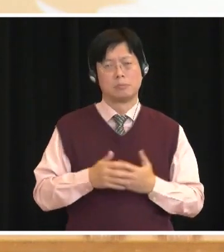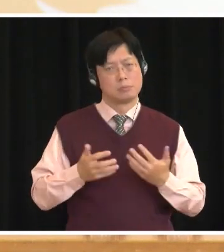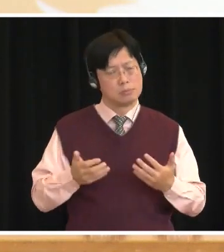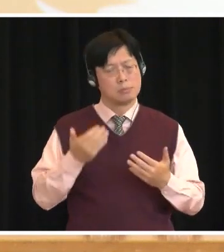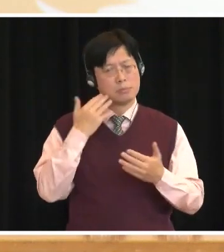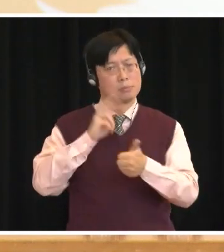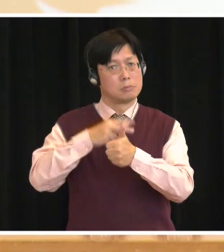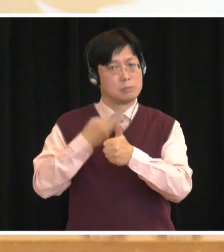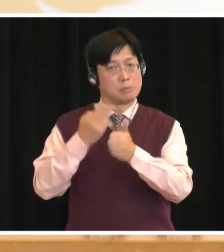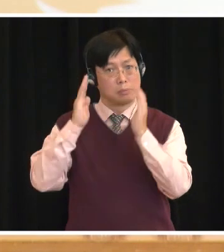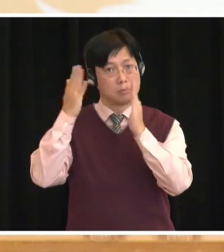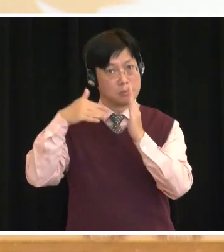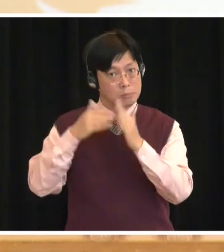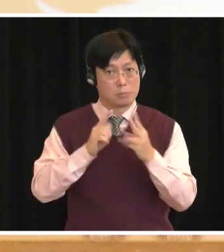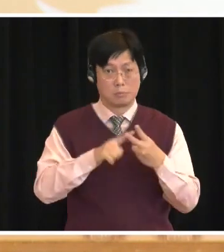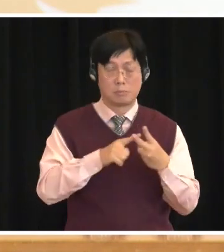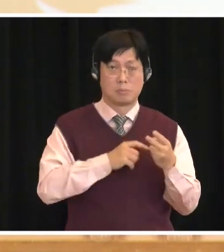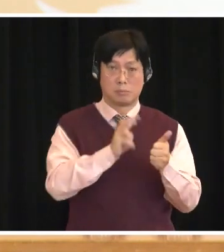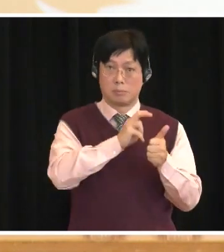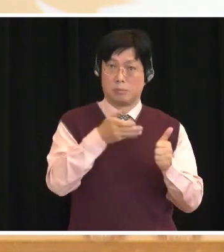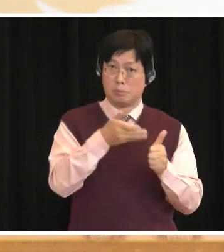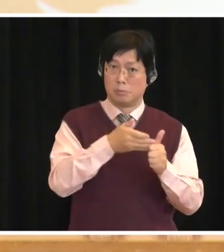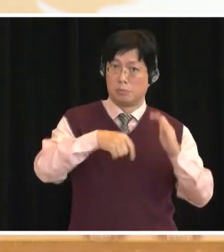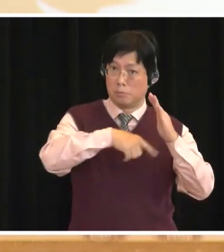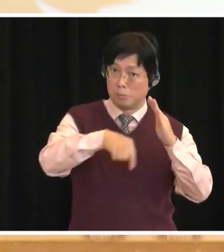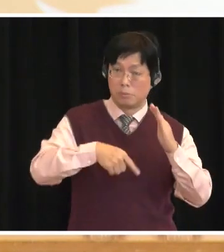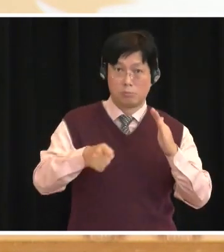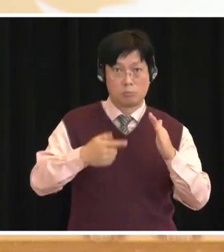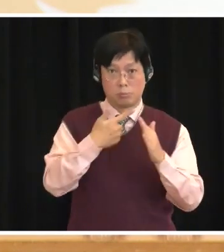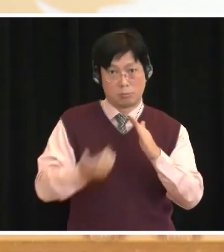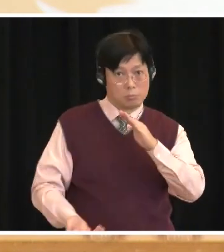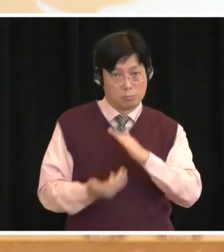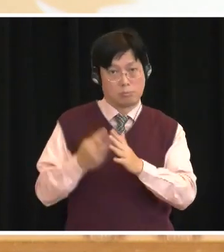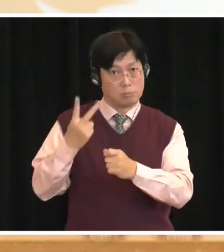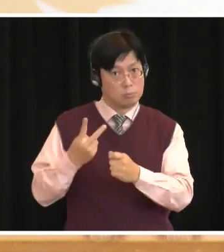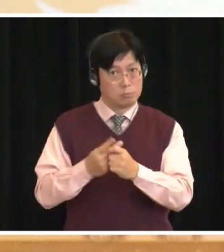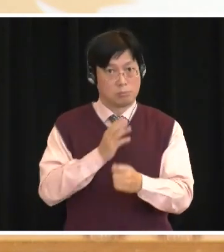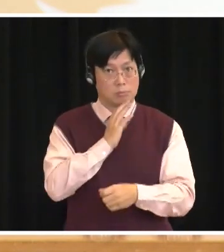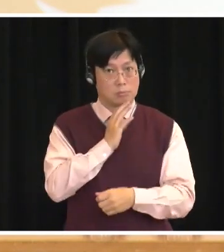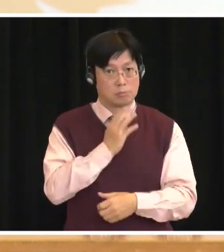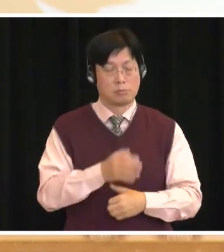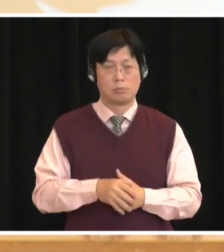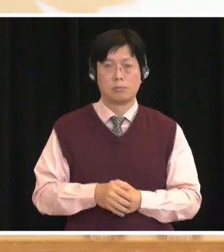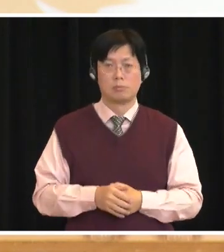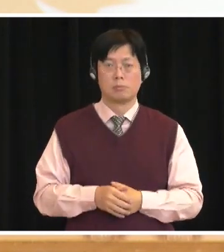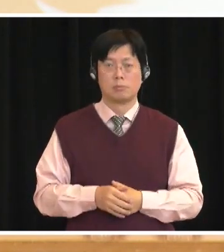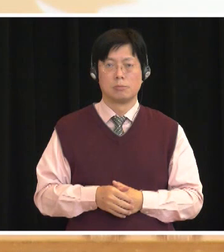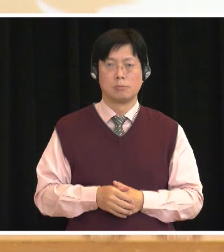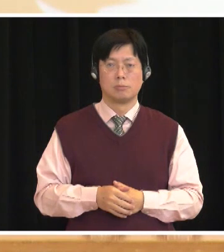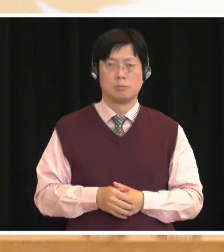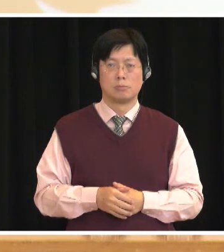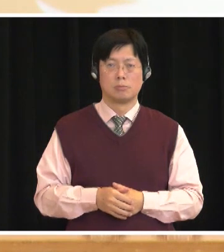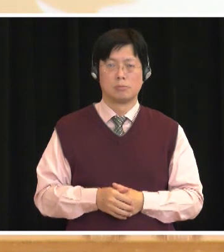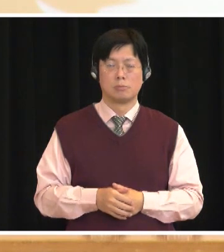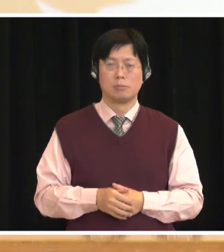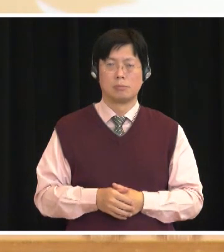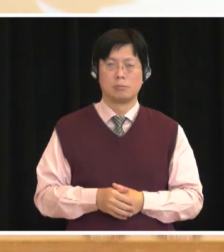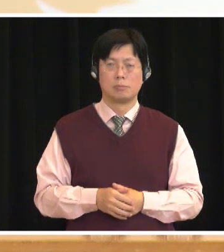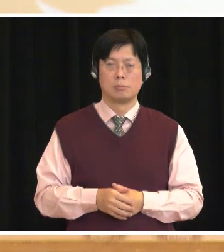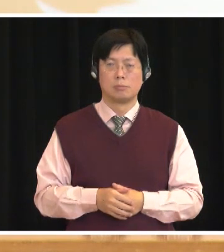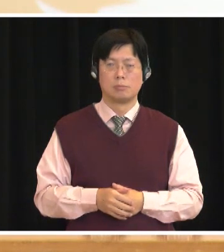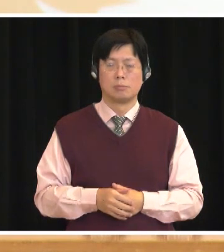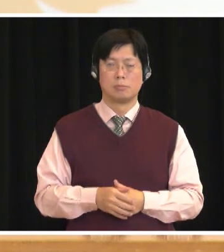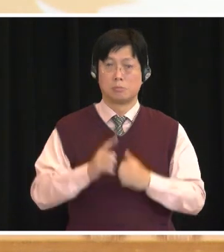the first decision of the court to send the boy to the correctional or reformative school, and then